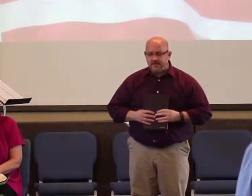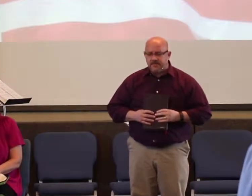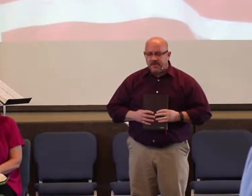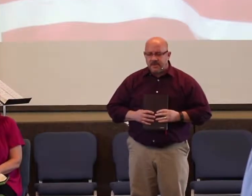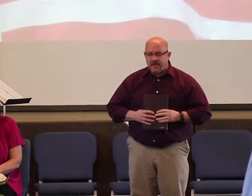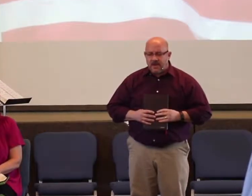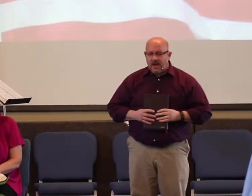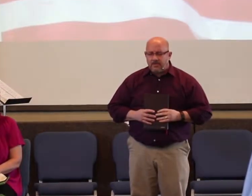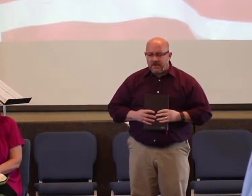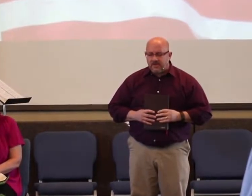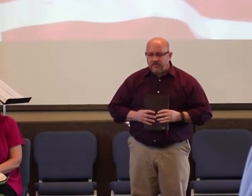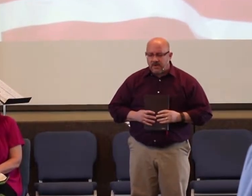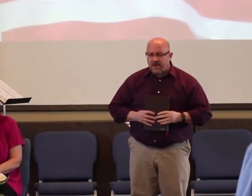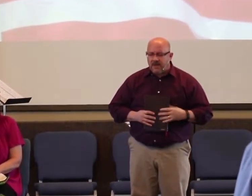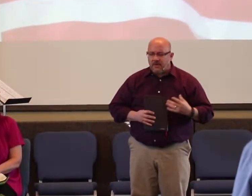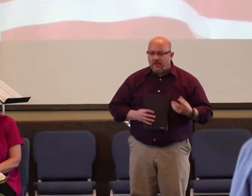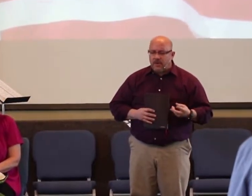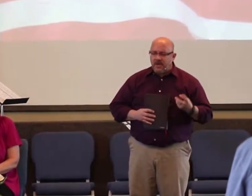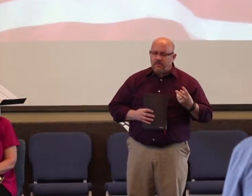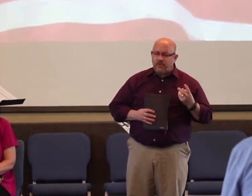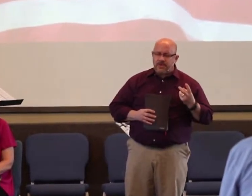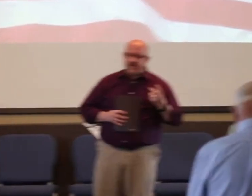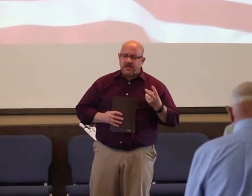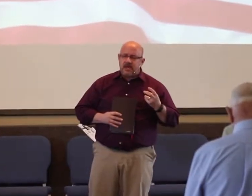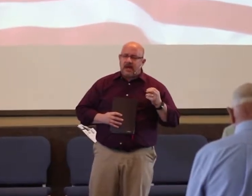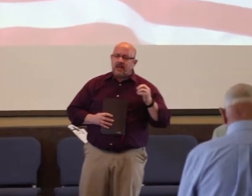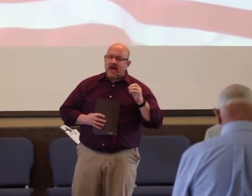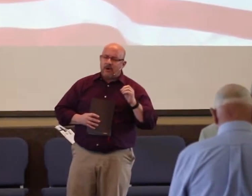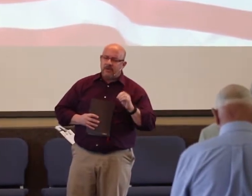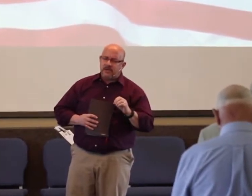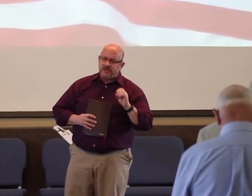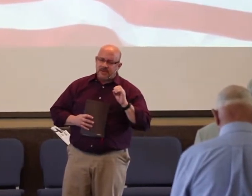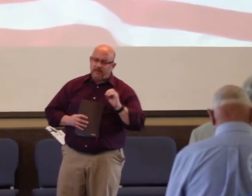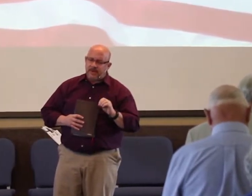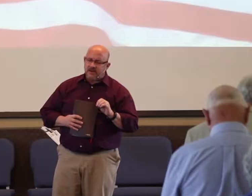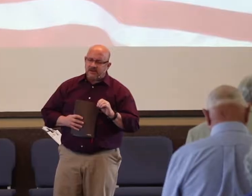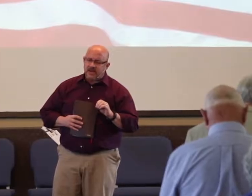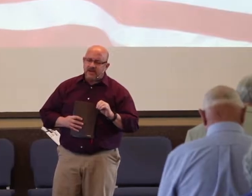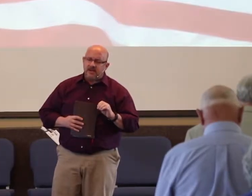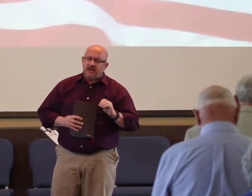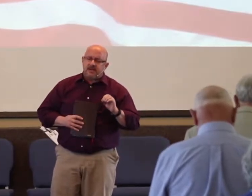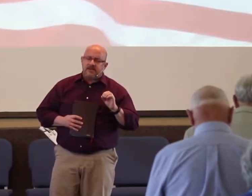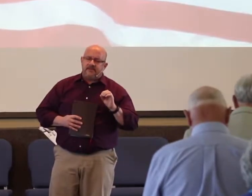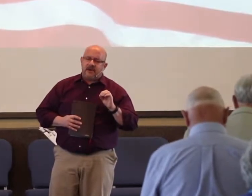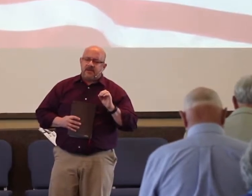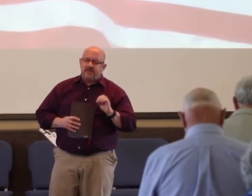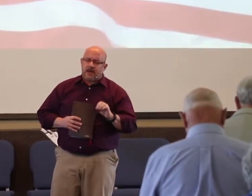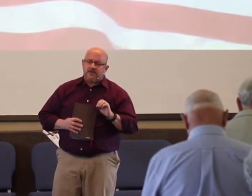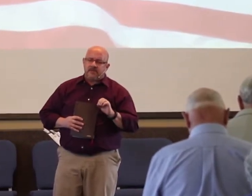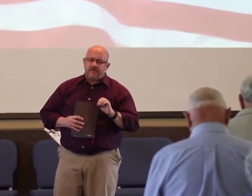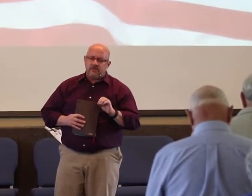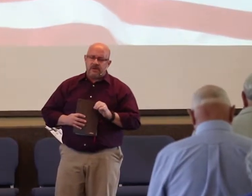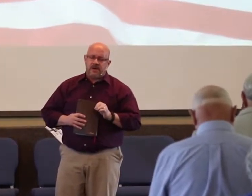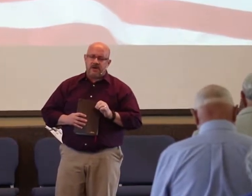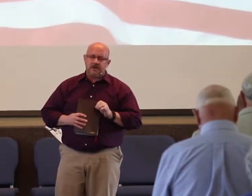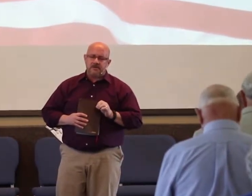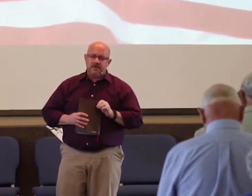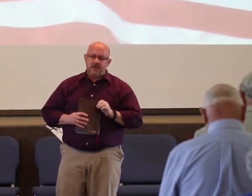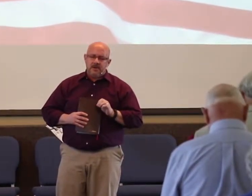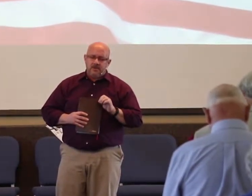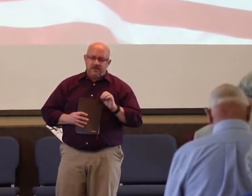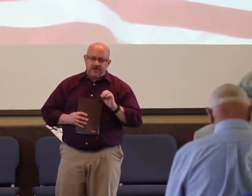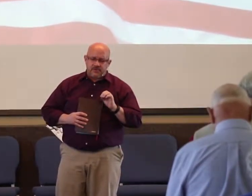granted. I pray this morning, God, that we would allow you to penetrate to the very depths of who we